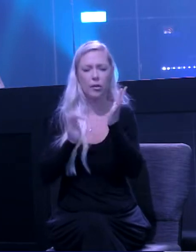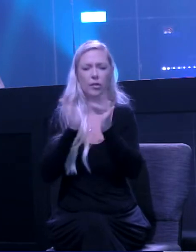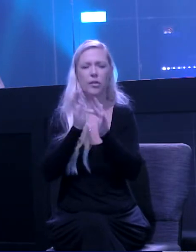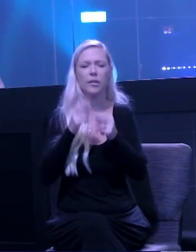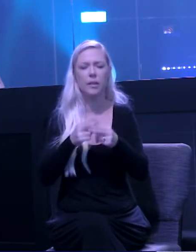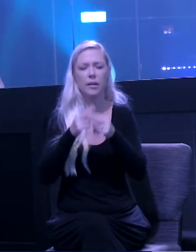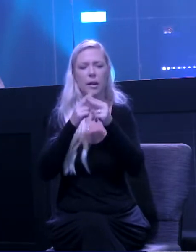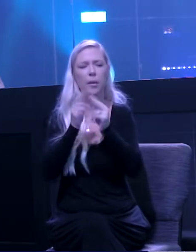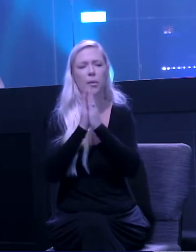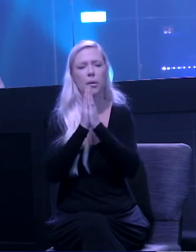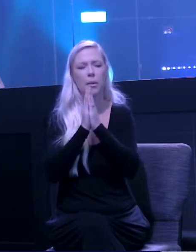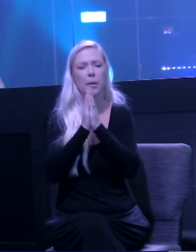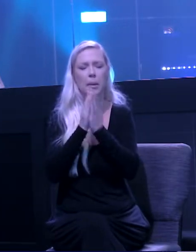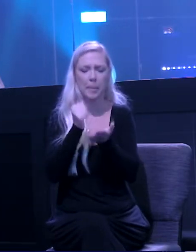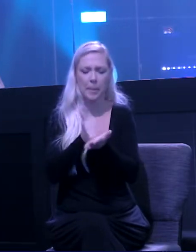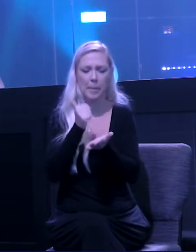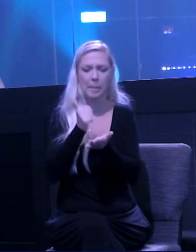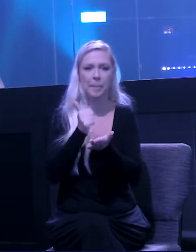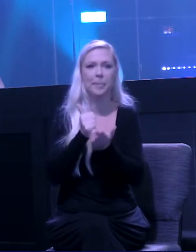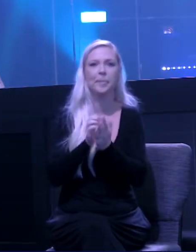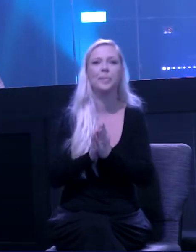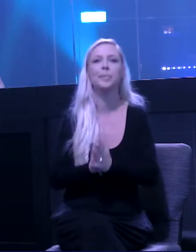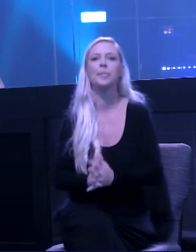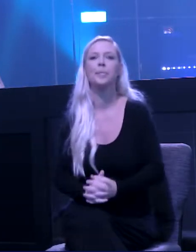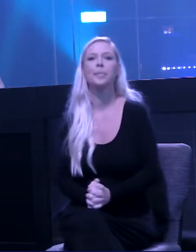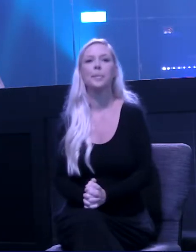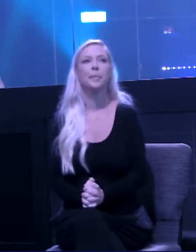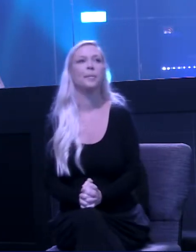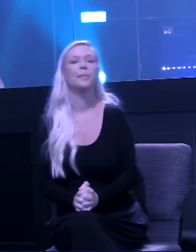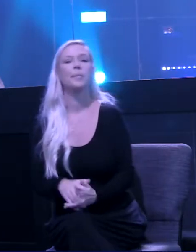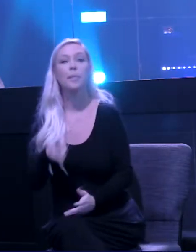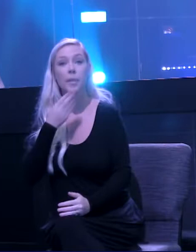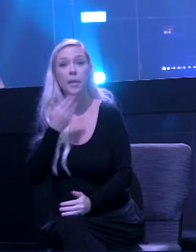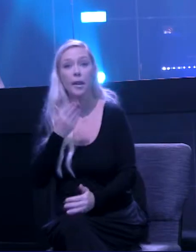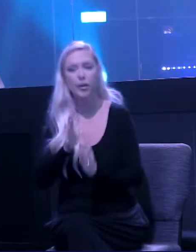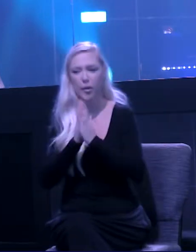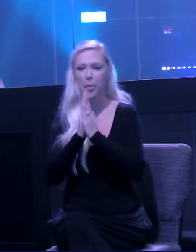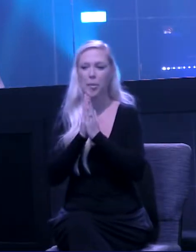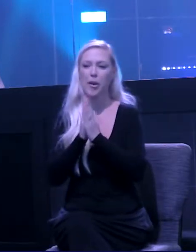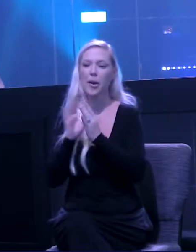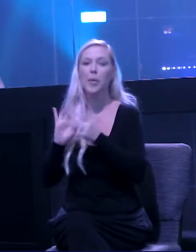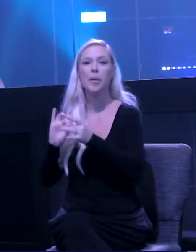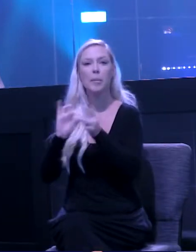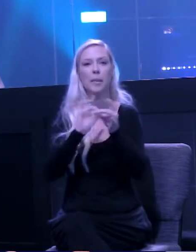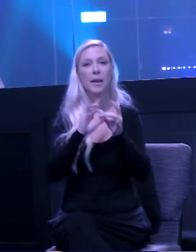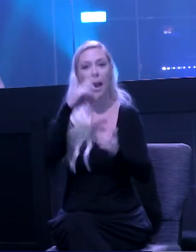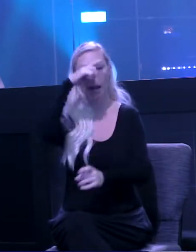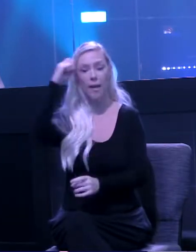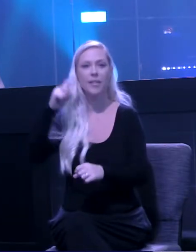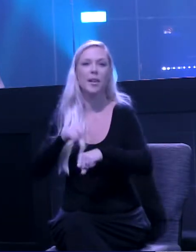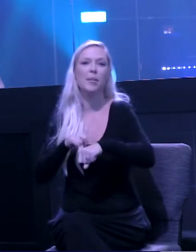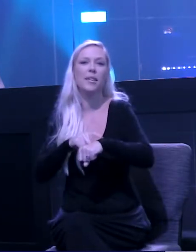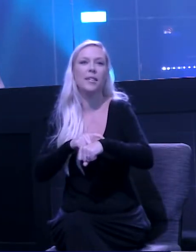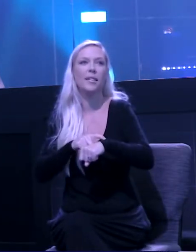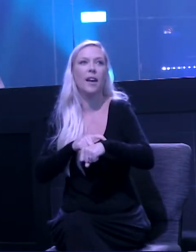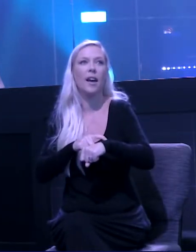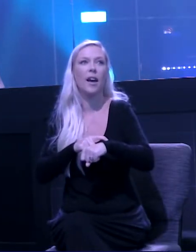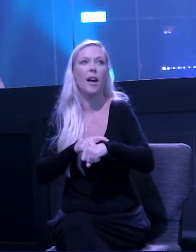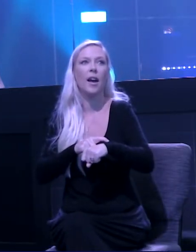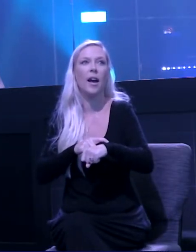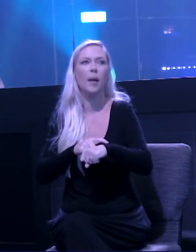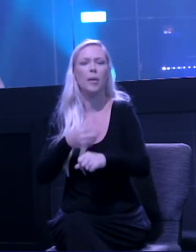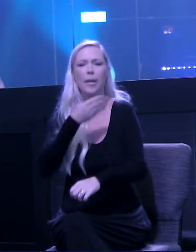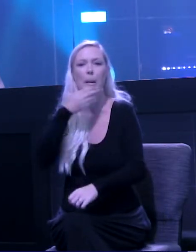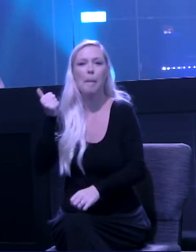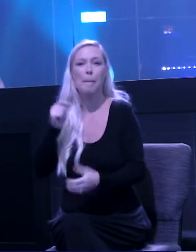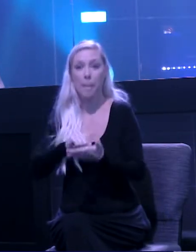name. Amen. Thank you for praying with me. It's summertime. We have the best week of the